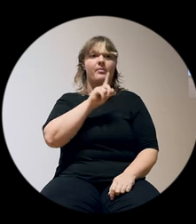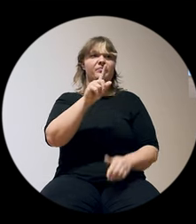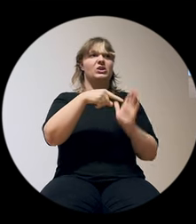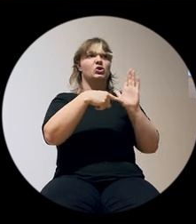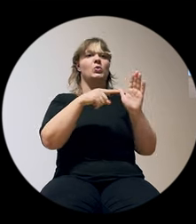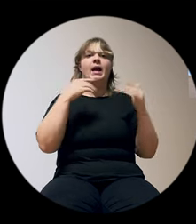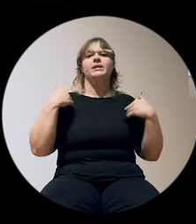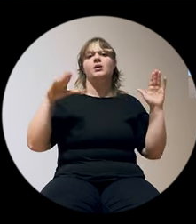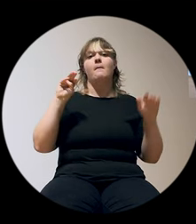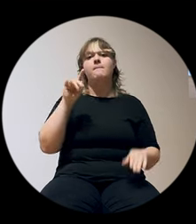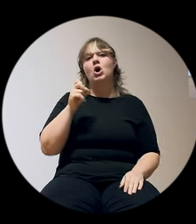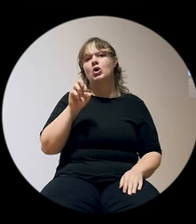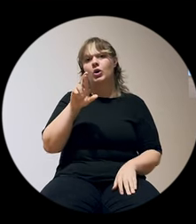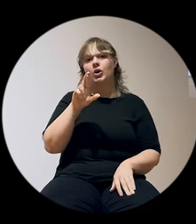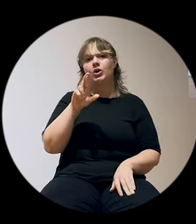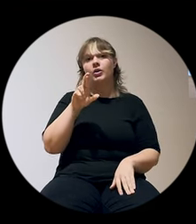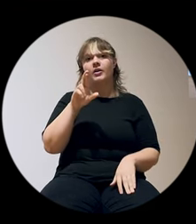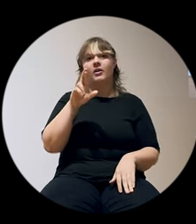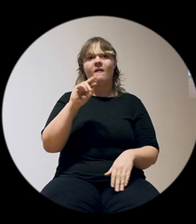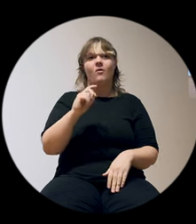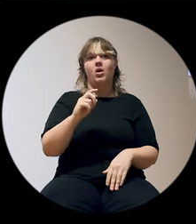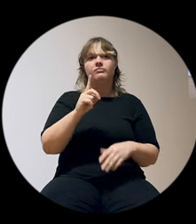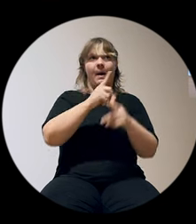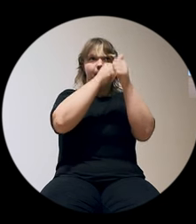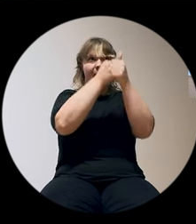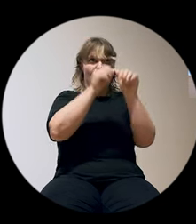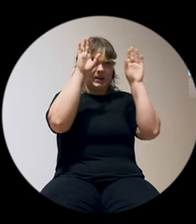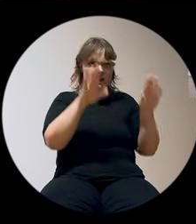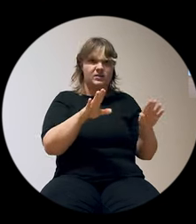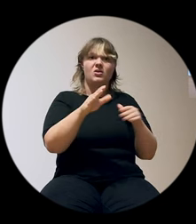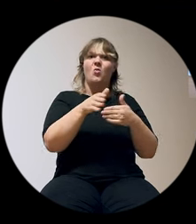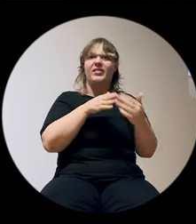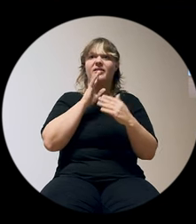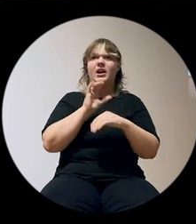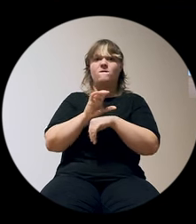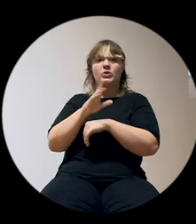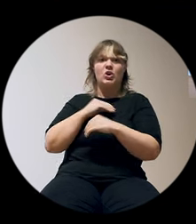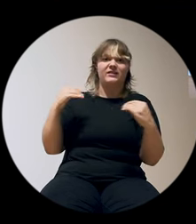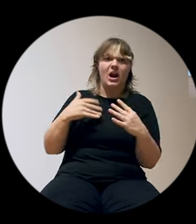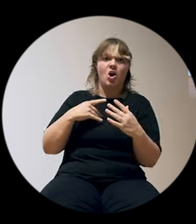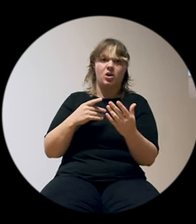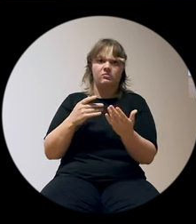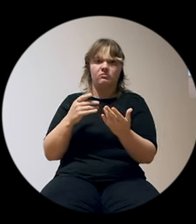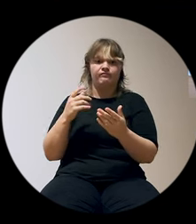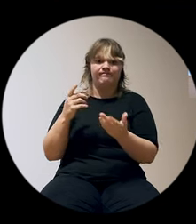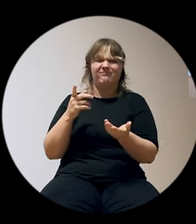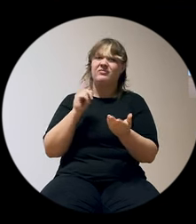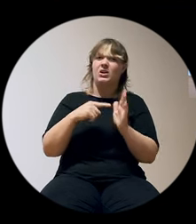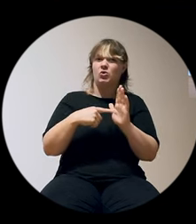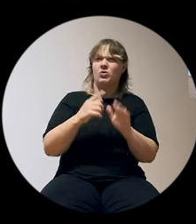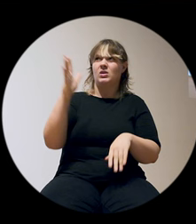blind obedience rather than an enforcer of terror and fear. God complex references a long history of